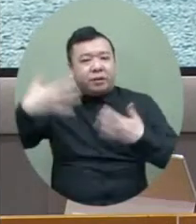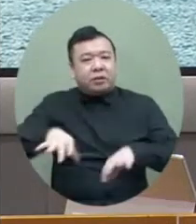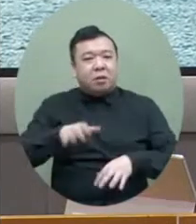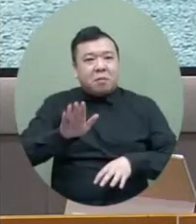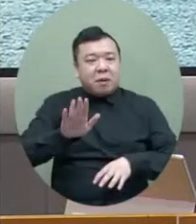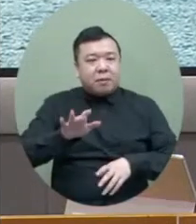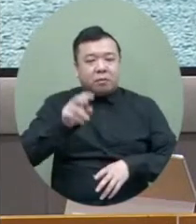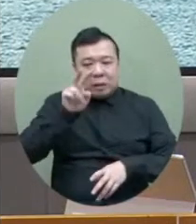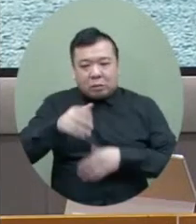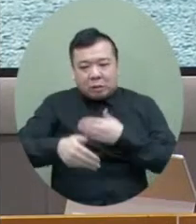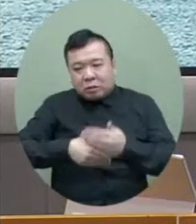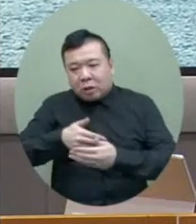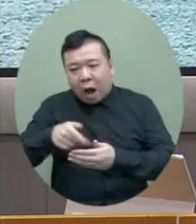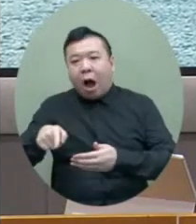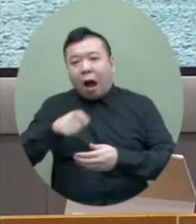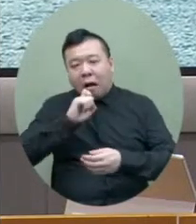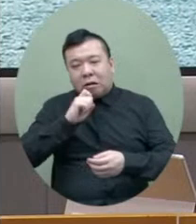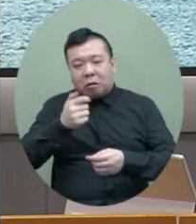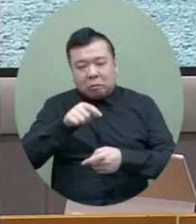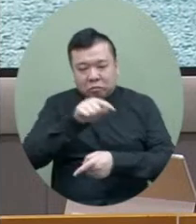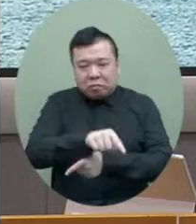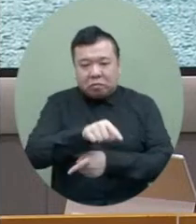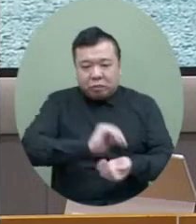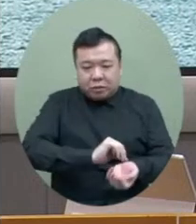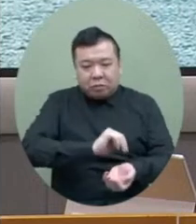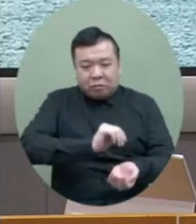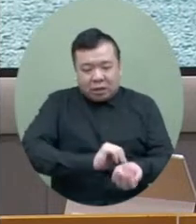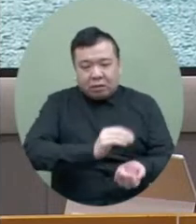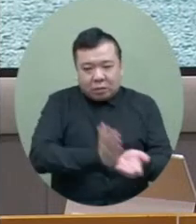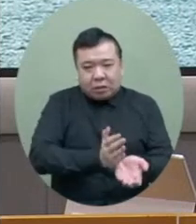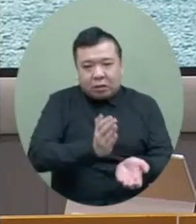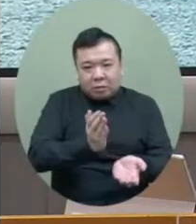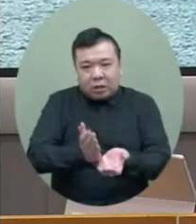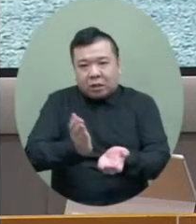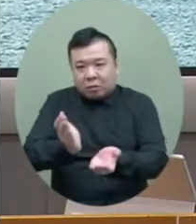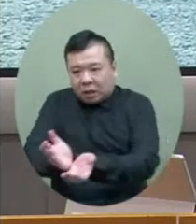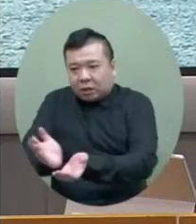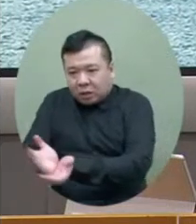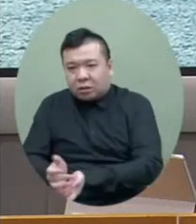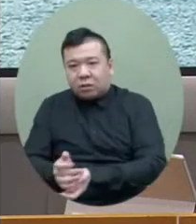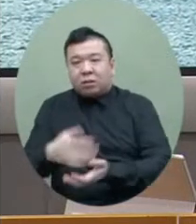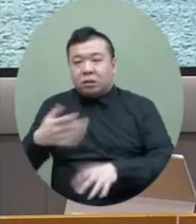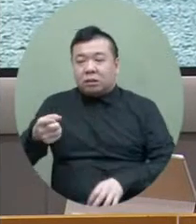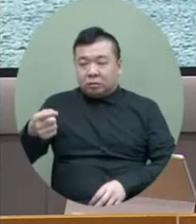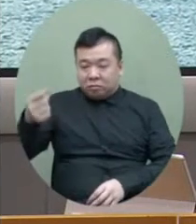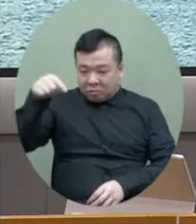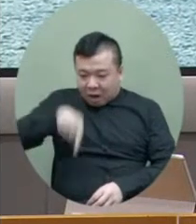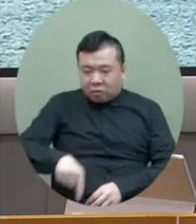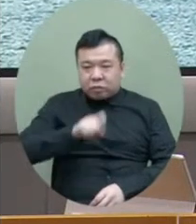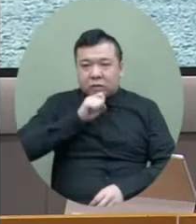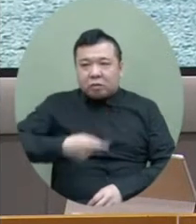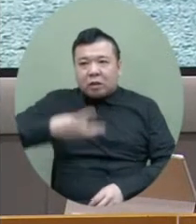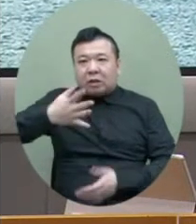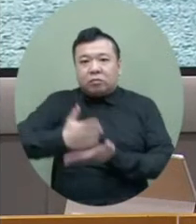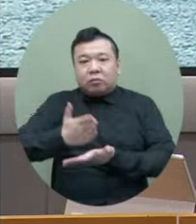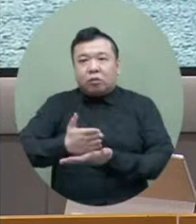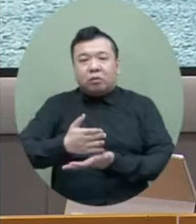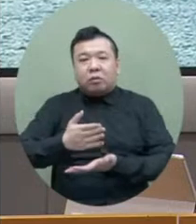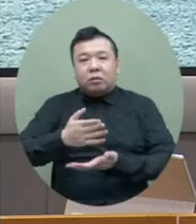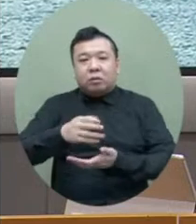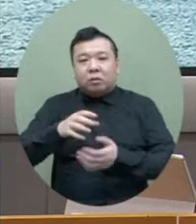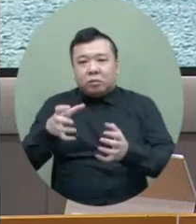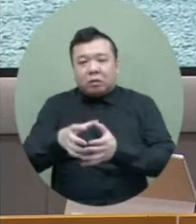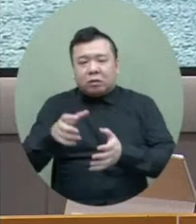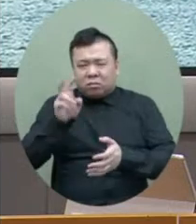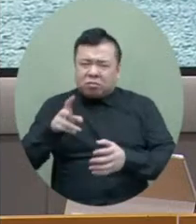that it occurred before we identified the cases. There's another floor with 1 other